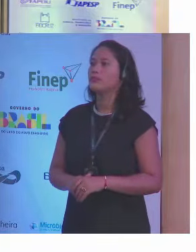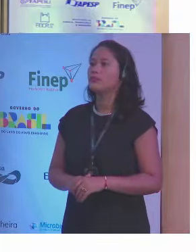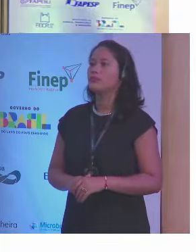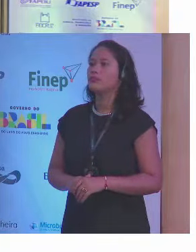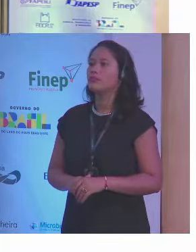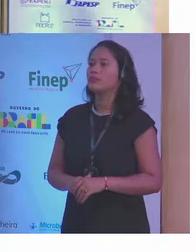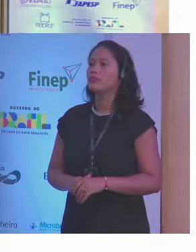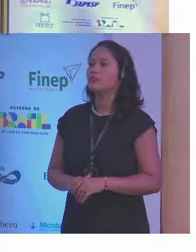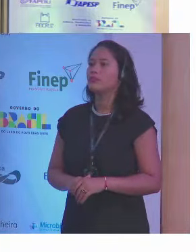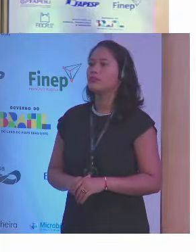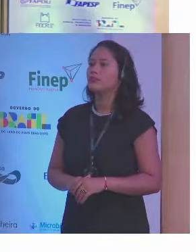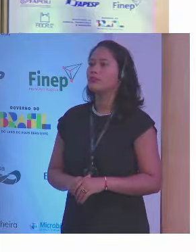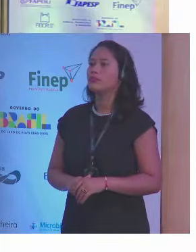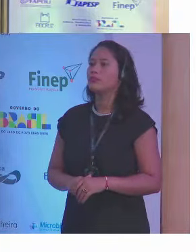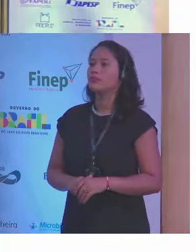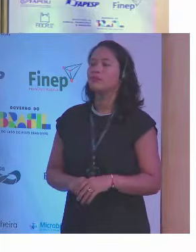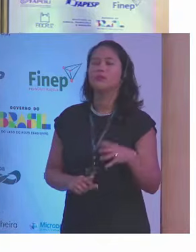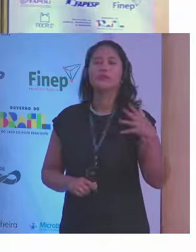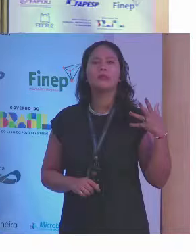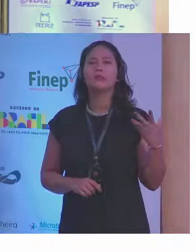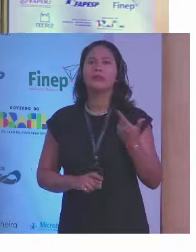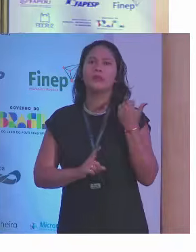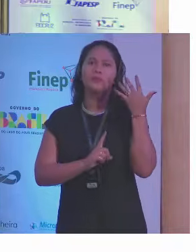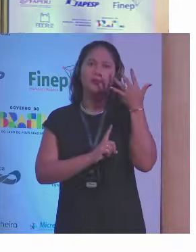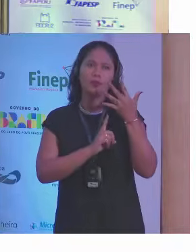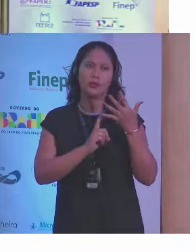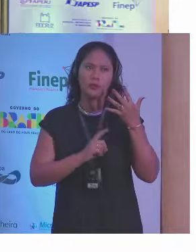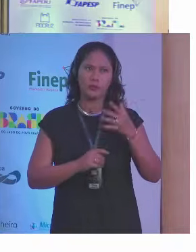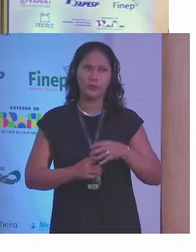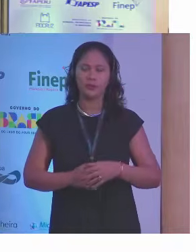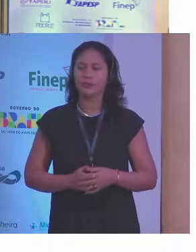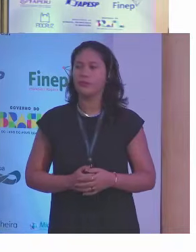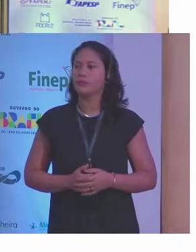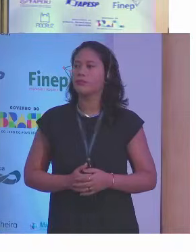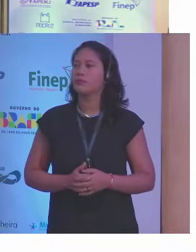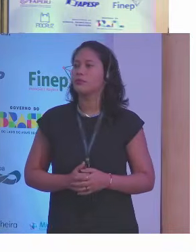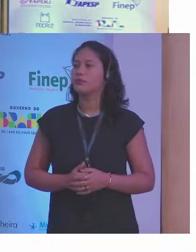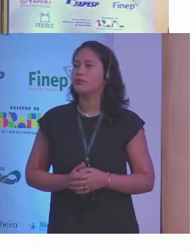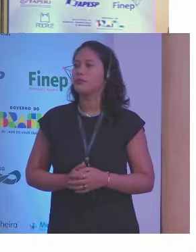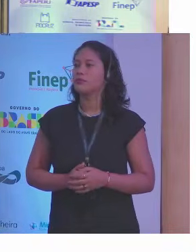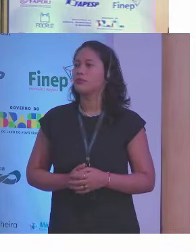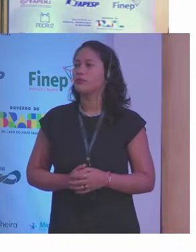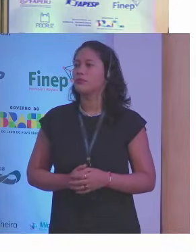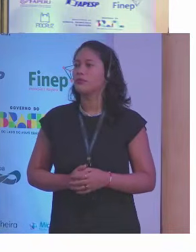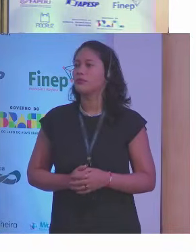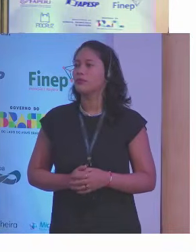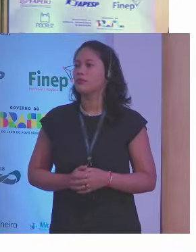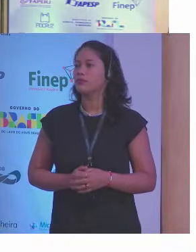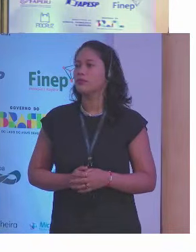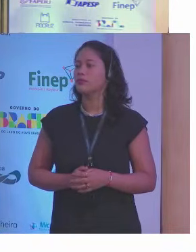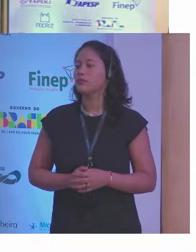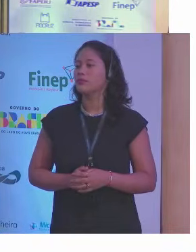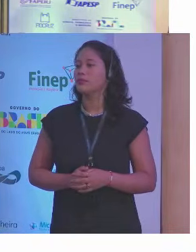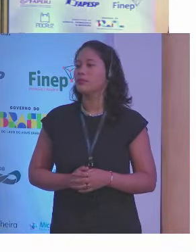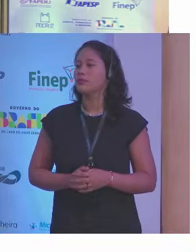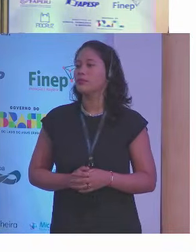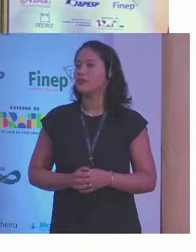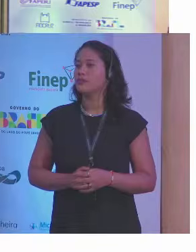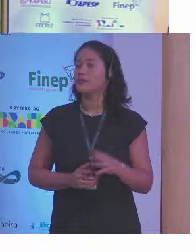Hi, wonderful talk. As a child, I think I loved the movies